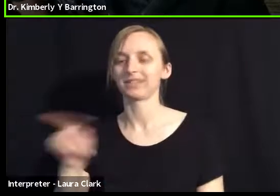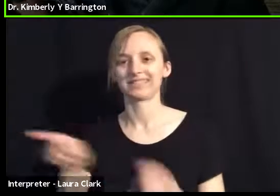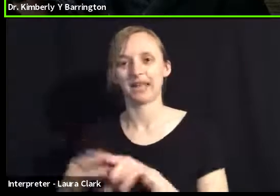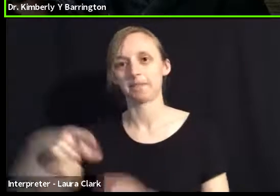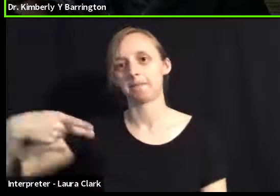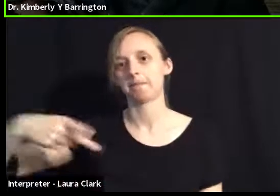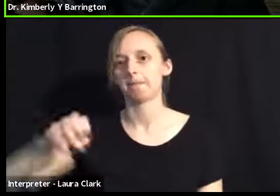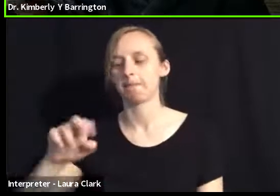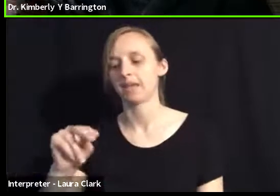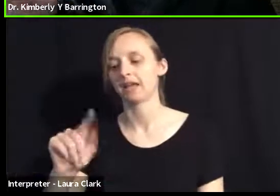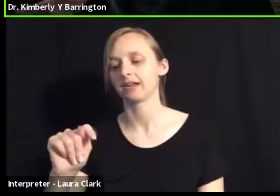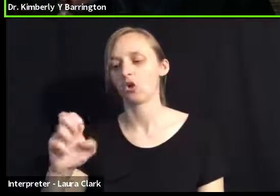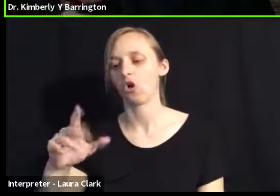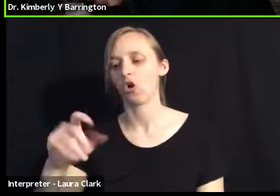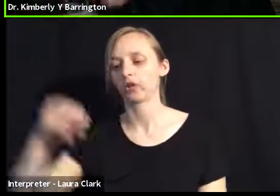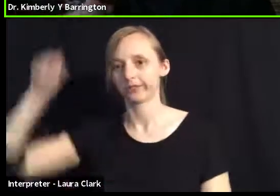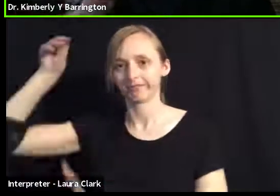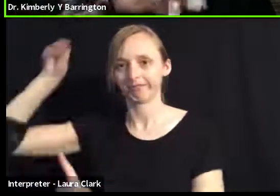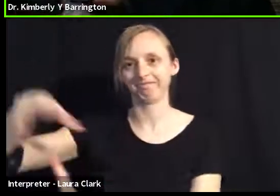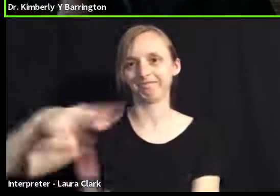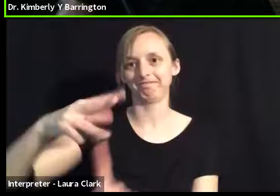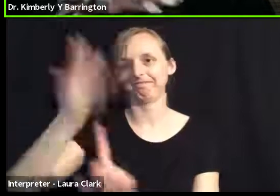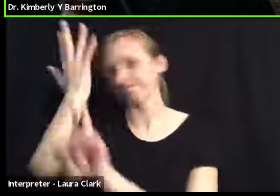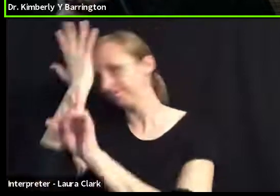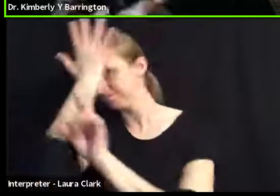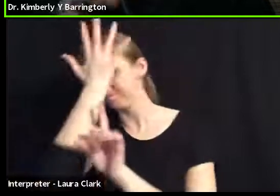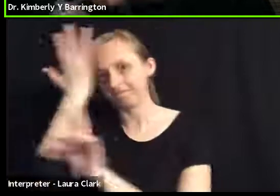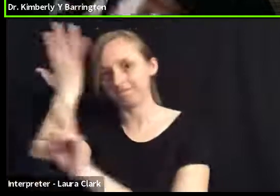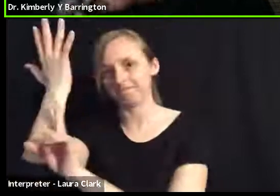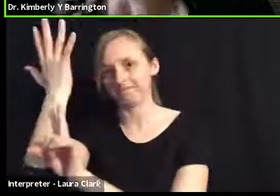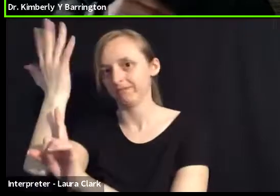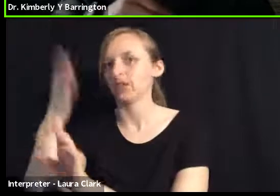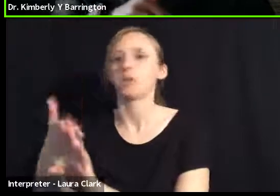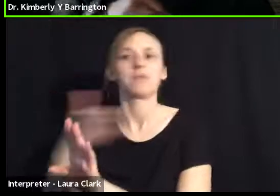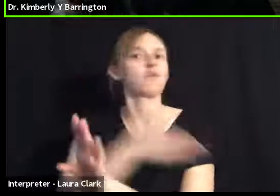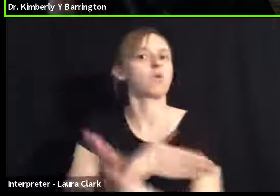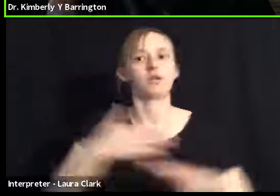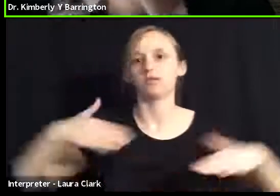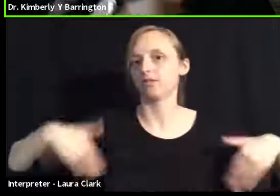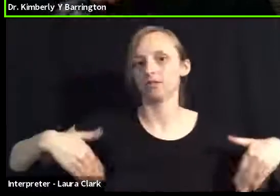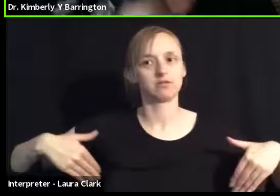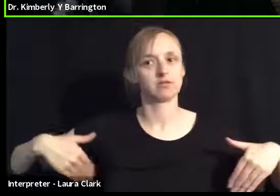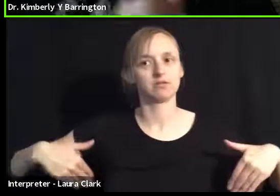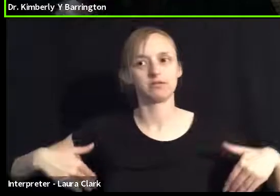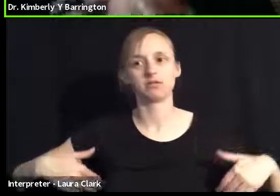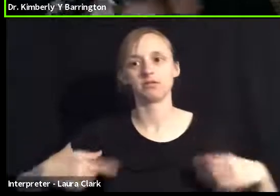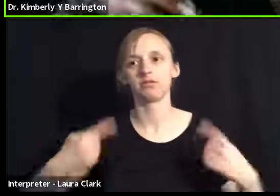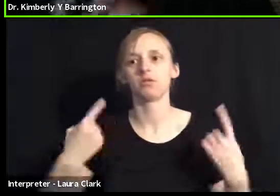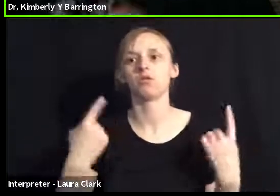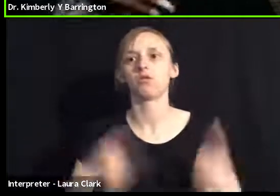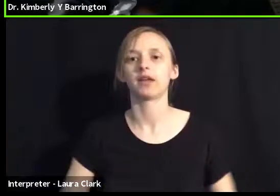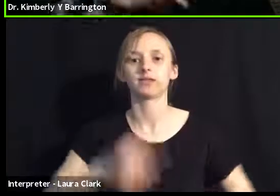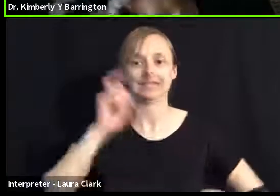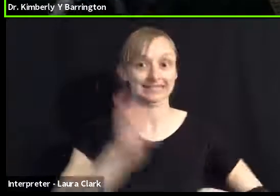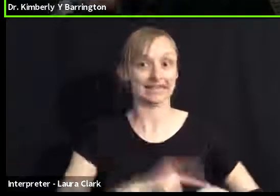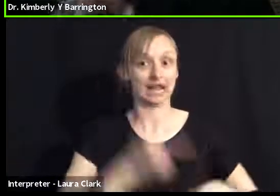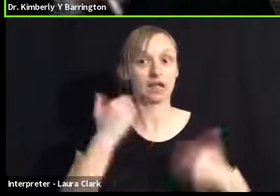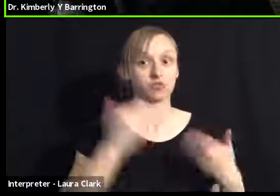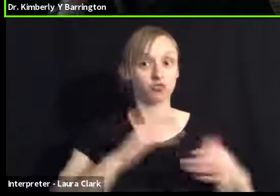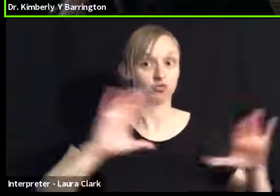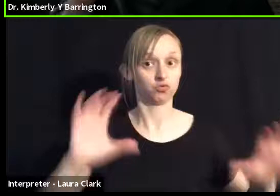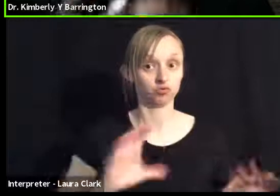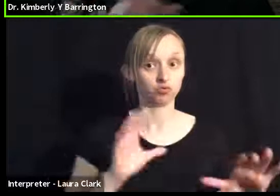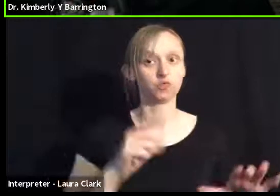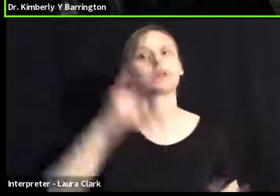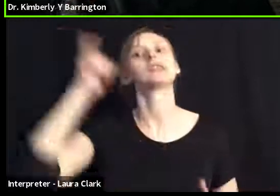they didn't have it like that. So the anointing only came on them when it was time for them to do what God had called